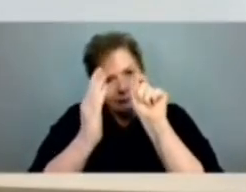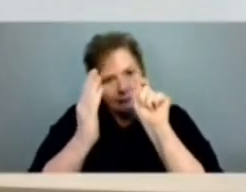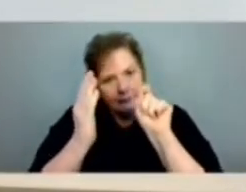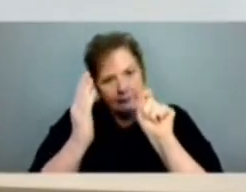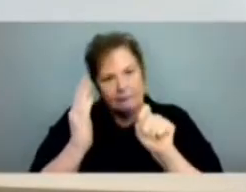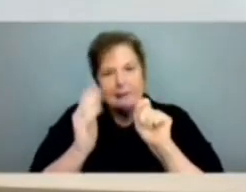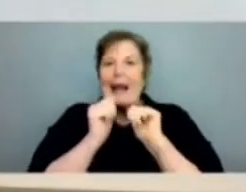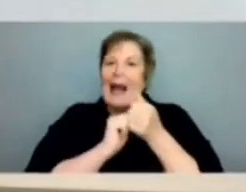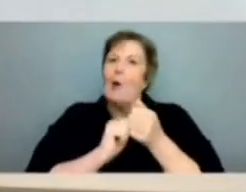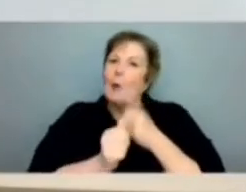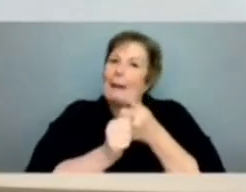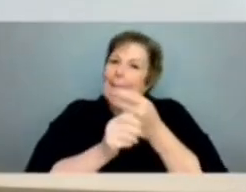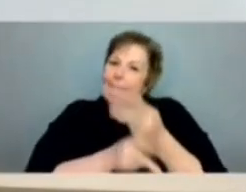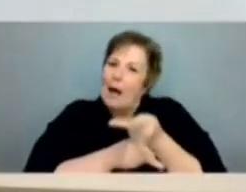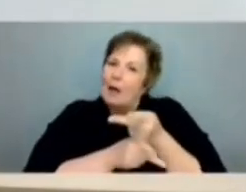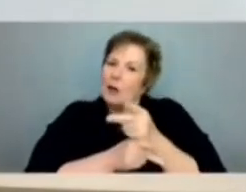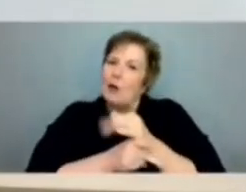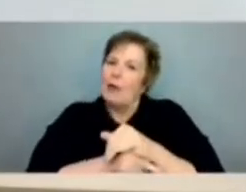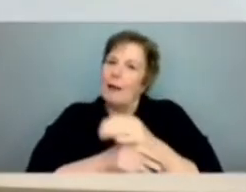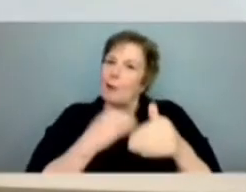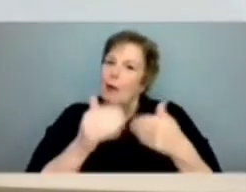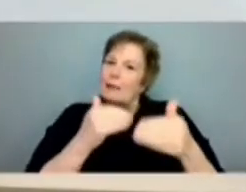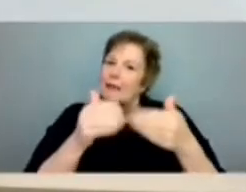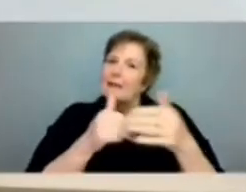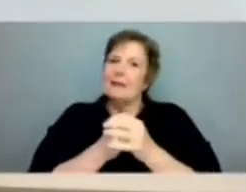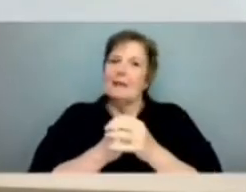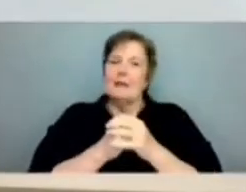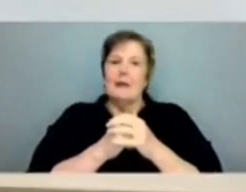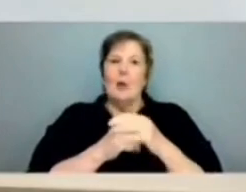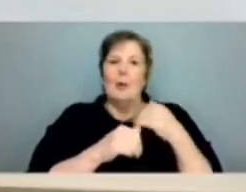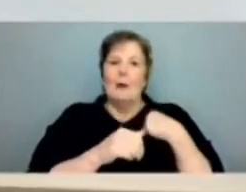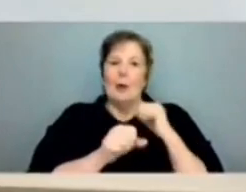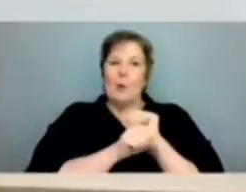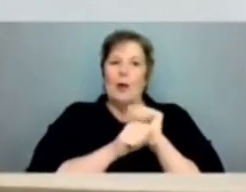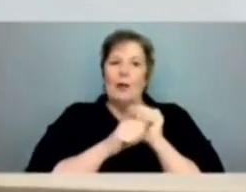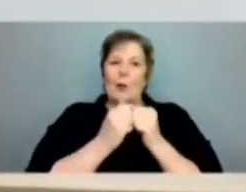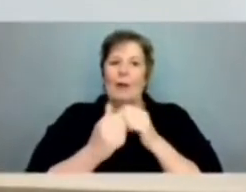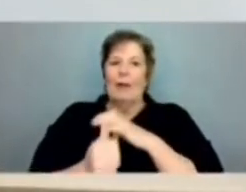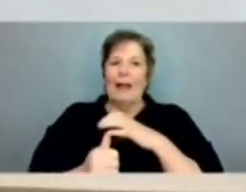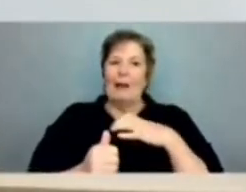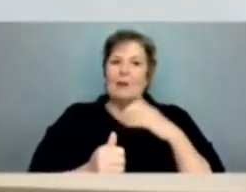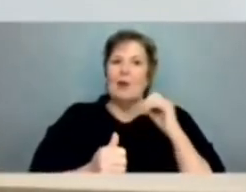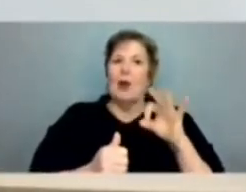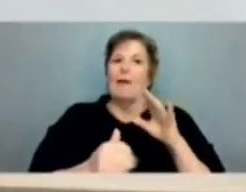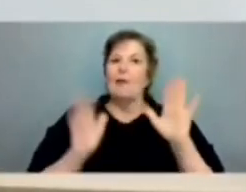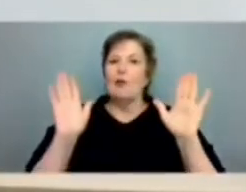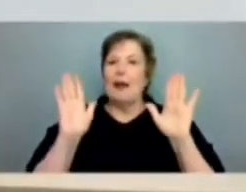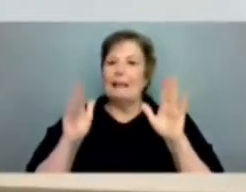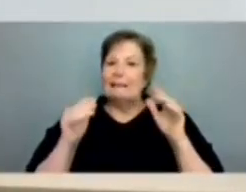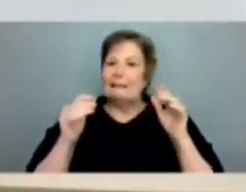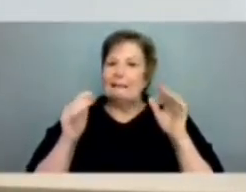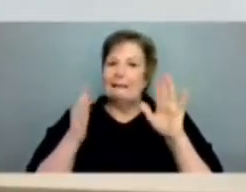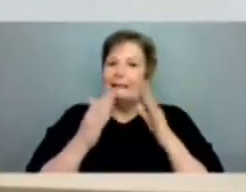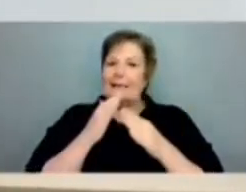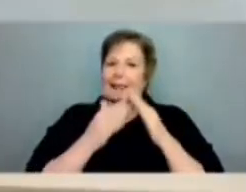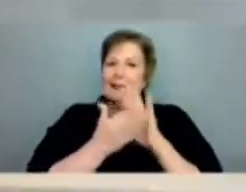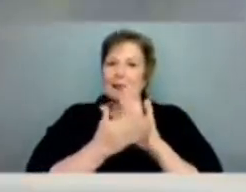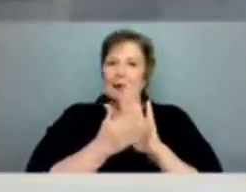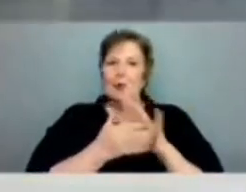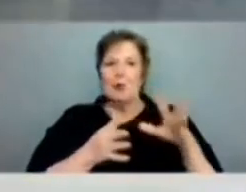For months, we have been working with A.J. Crayville of the Council of Great City Schools to adopt an ambitious new